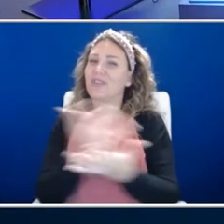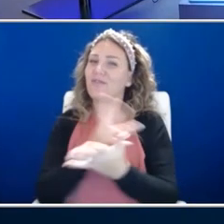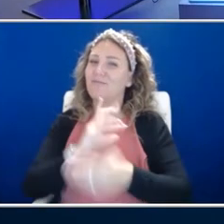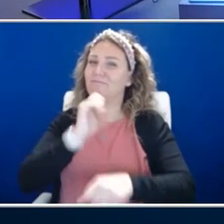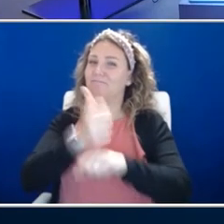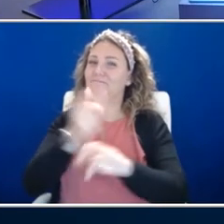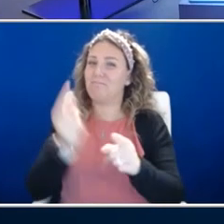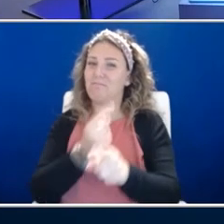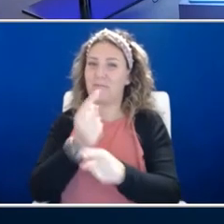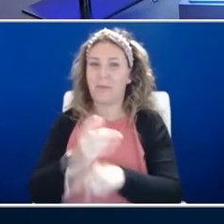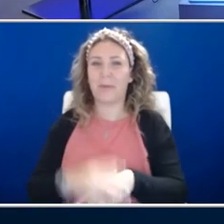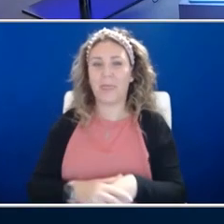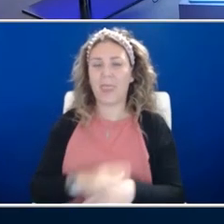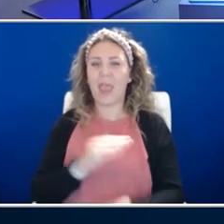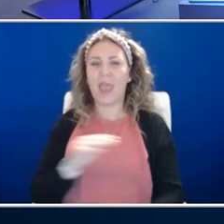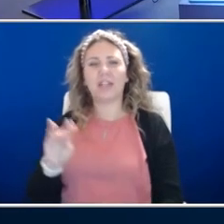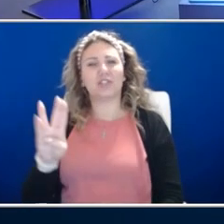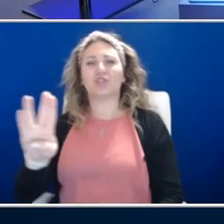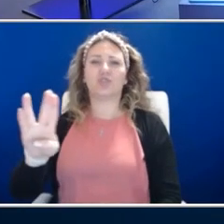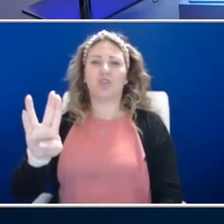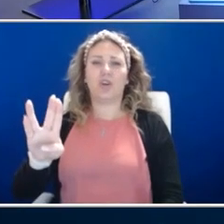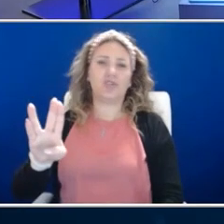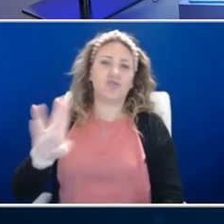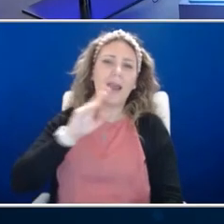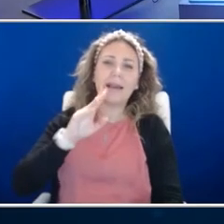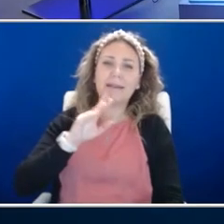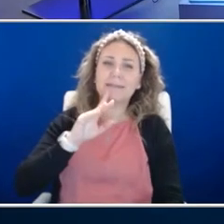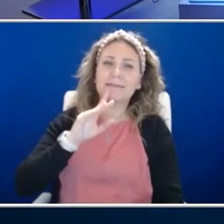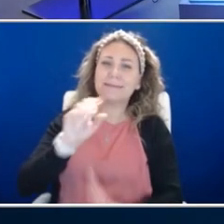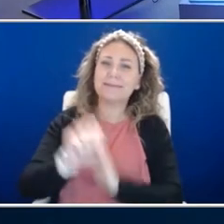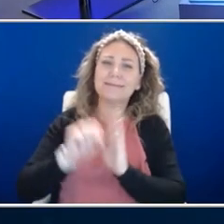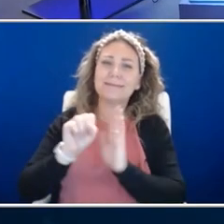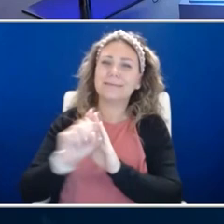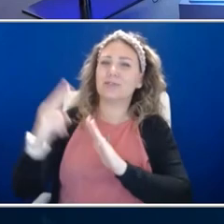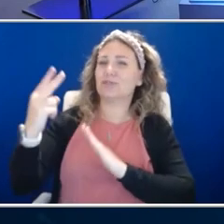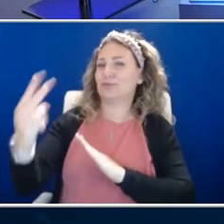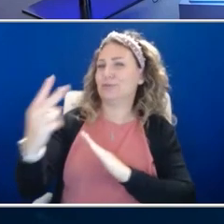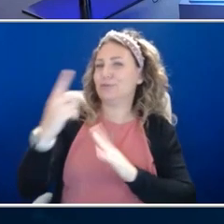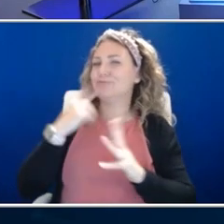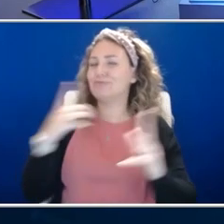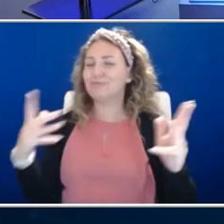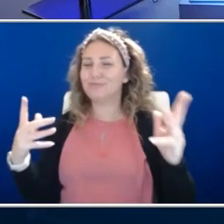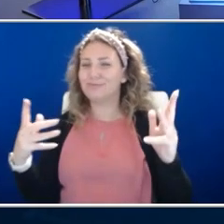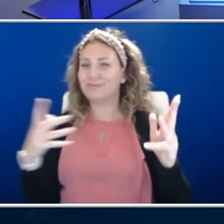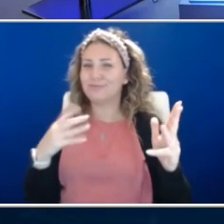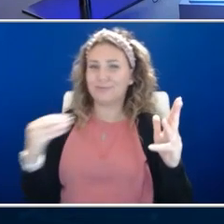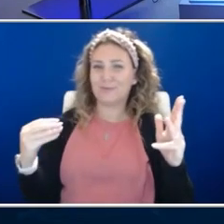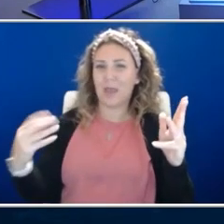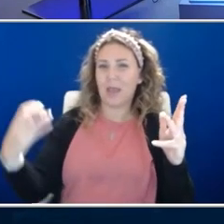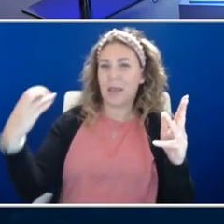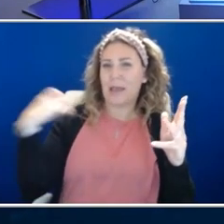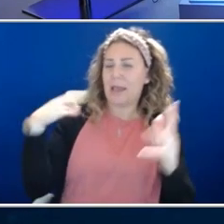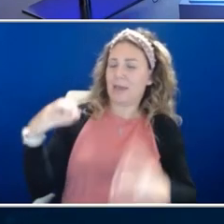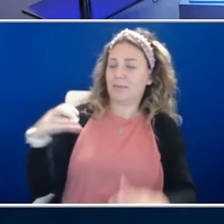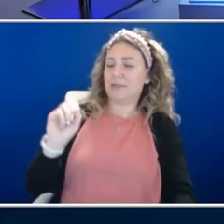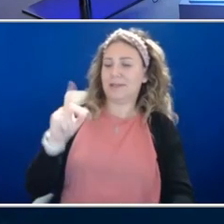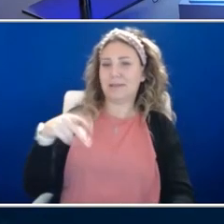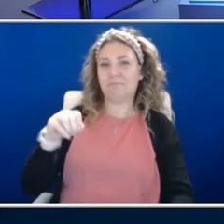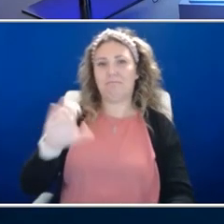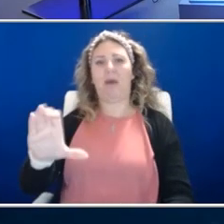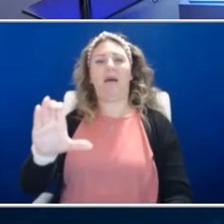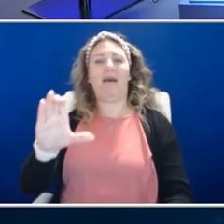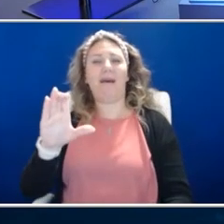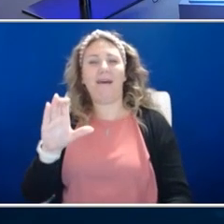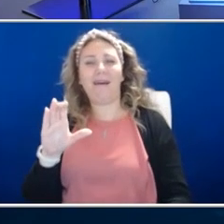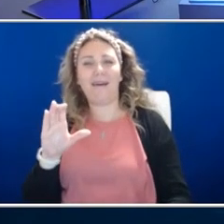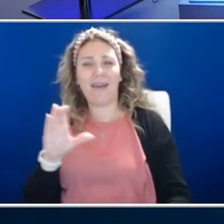All right. And Star Trek Discovery Season 2, fortunately, Commander Burnham and Captain Spock, I think Commander Spock